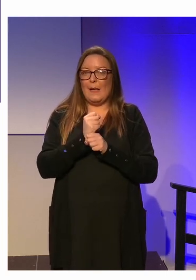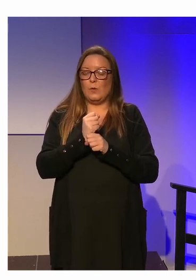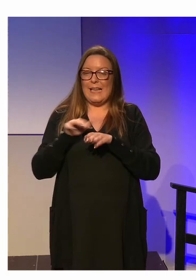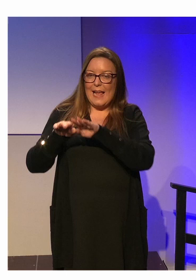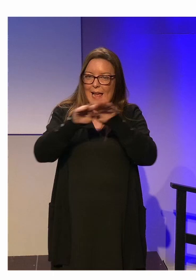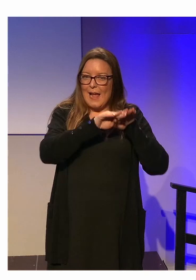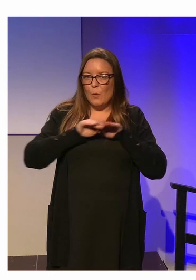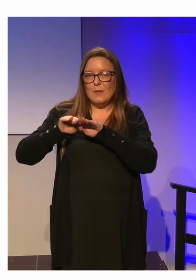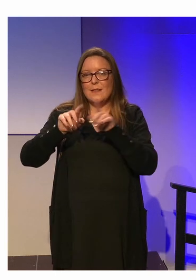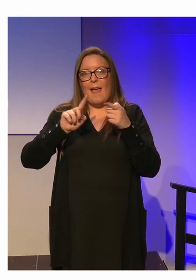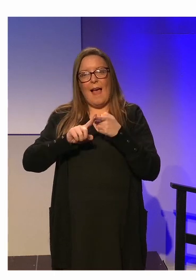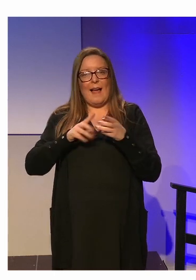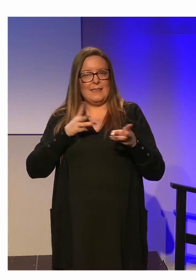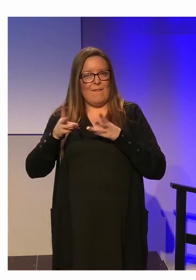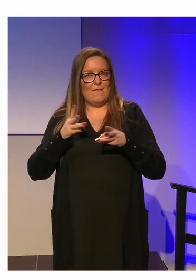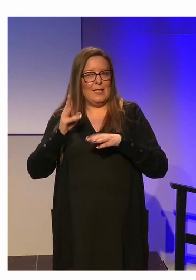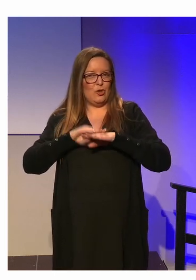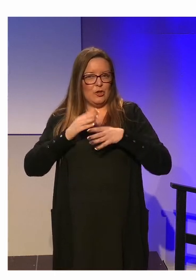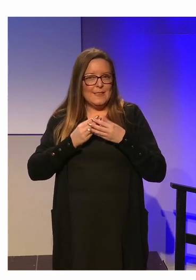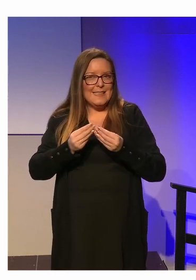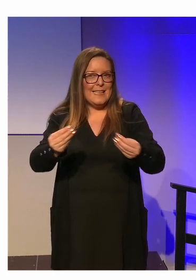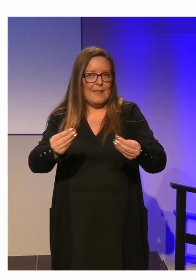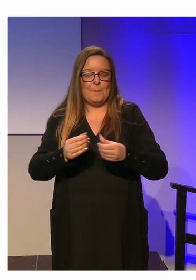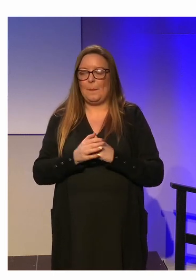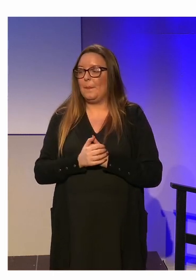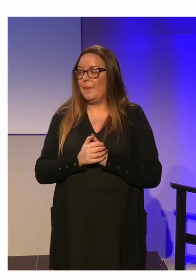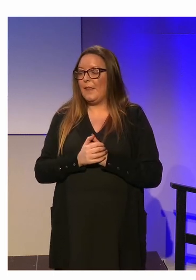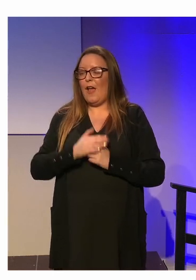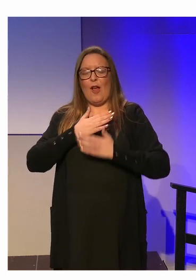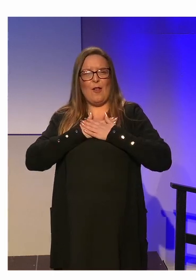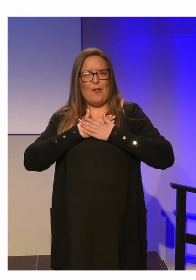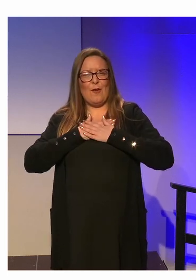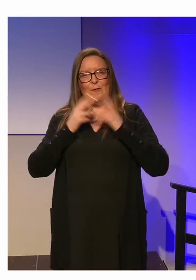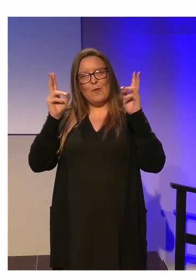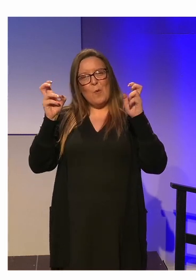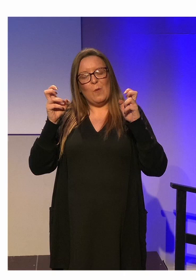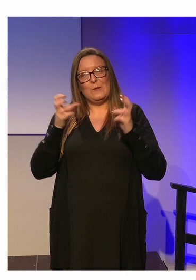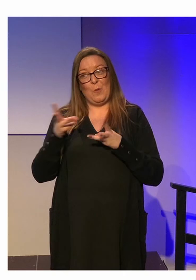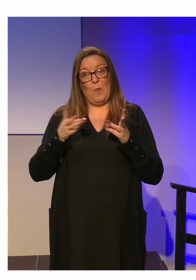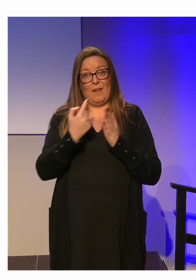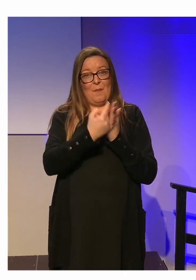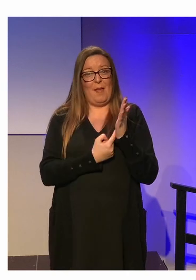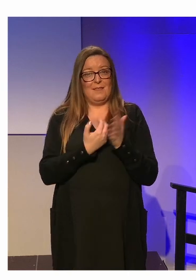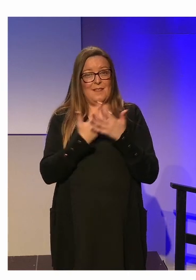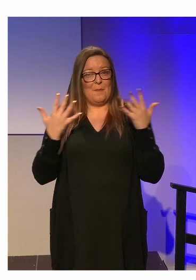efficiency. First, I love this quote. I worked in policy for many years. Every system